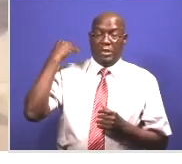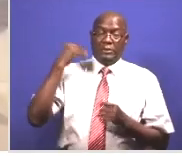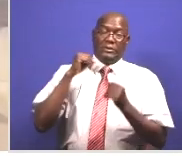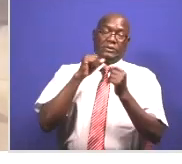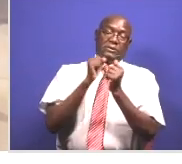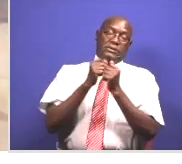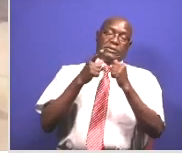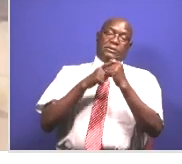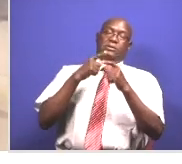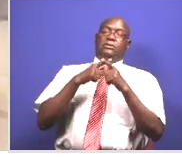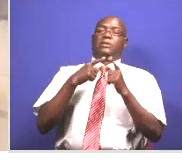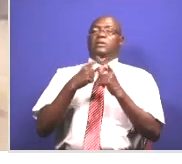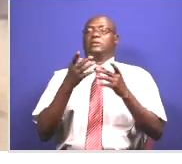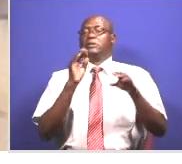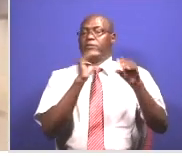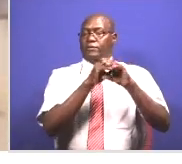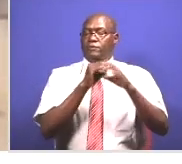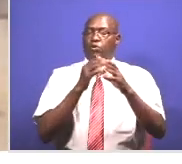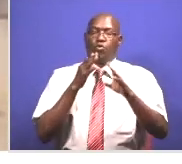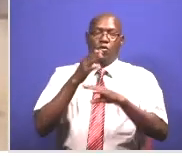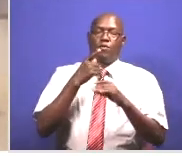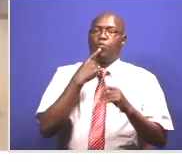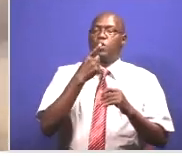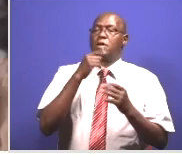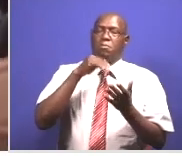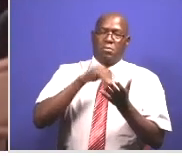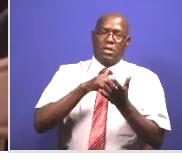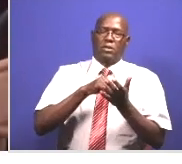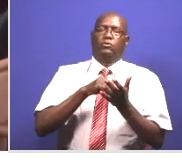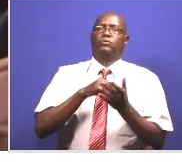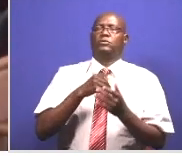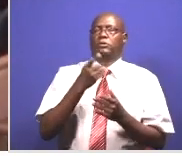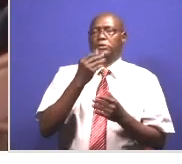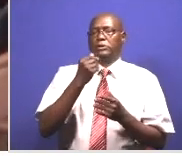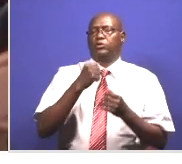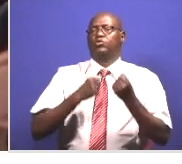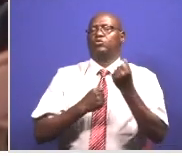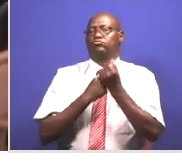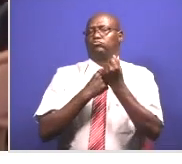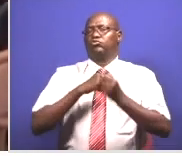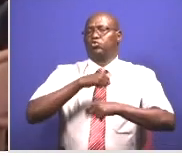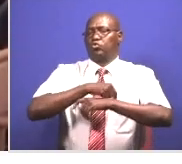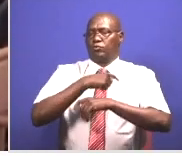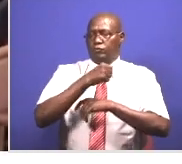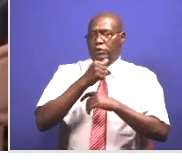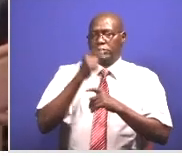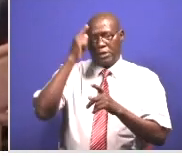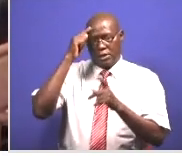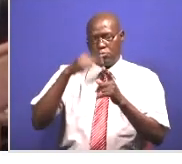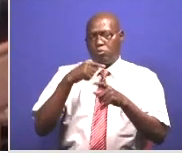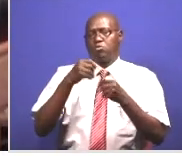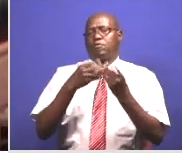has invested over 100 million shillings in the scholarship program with the aim of providing continuous education